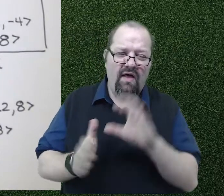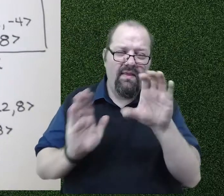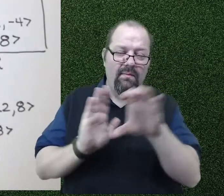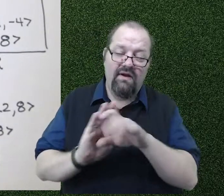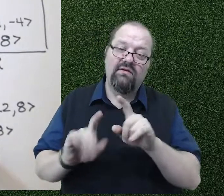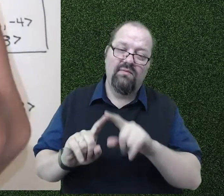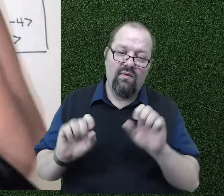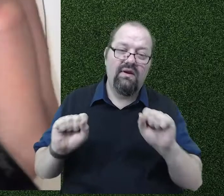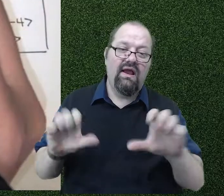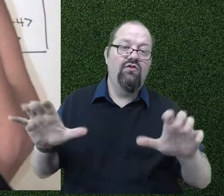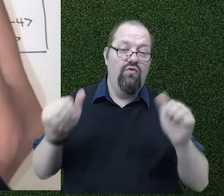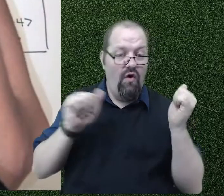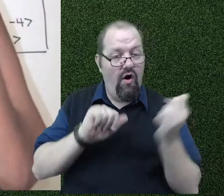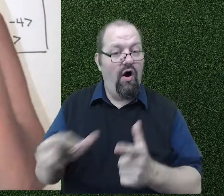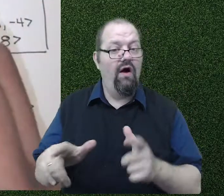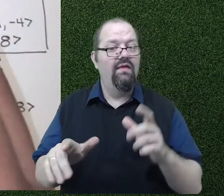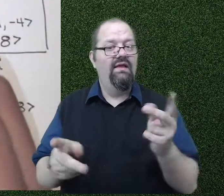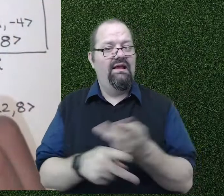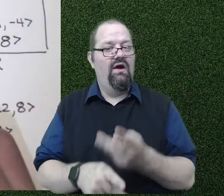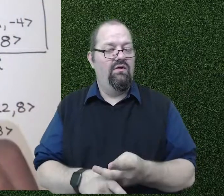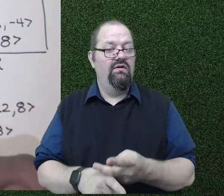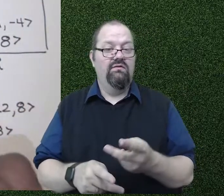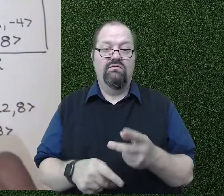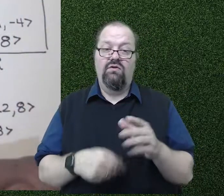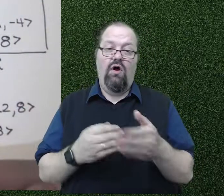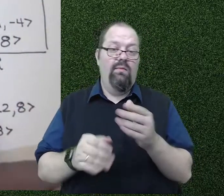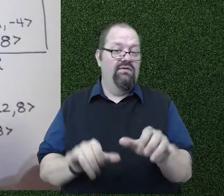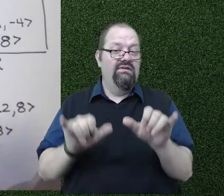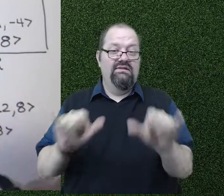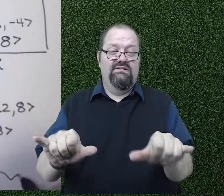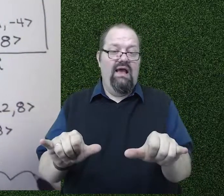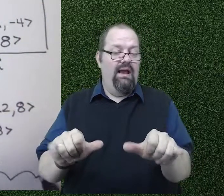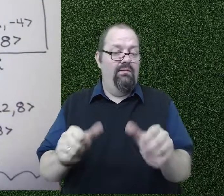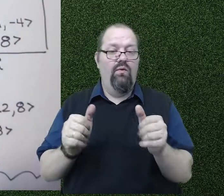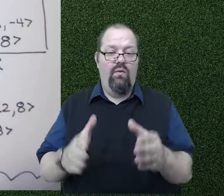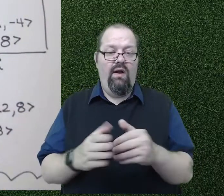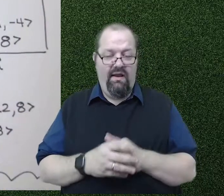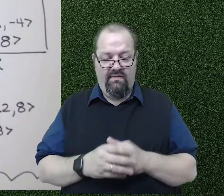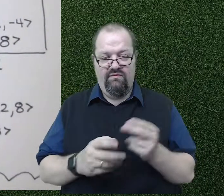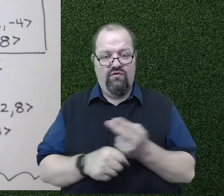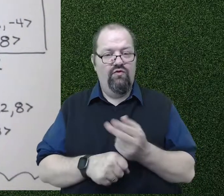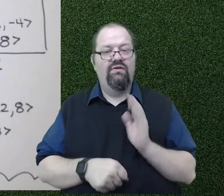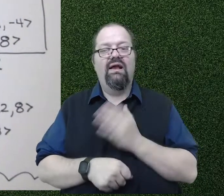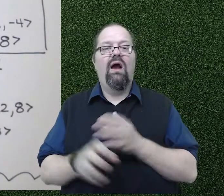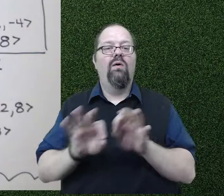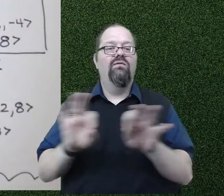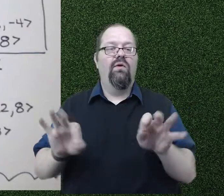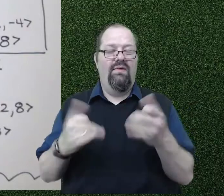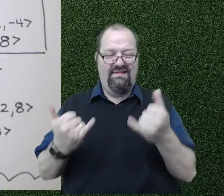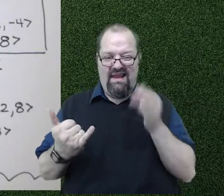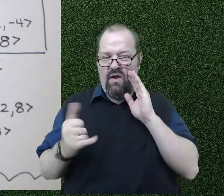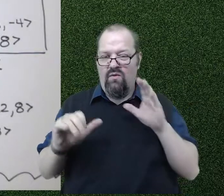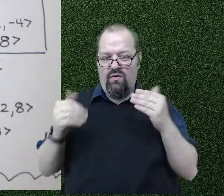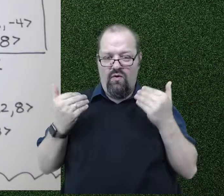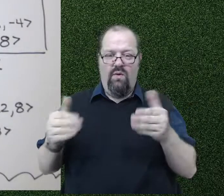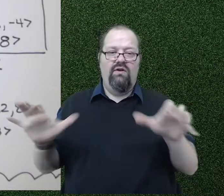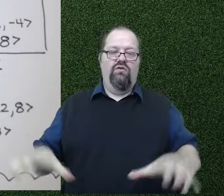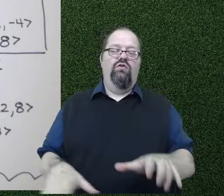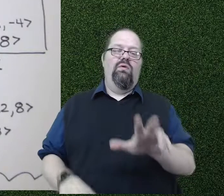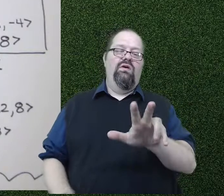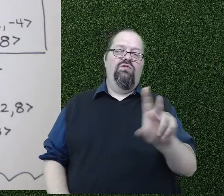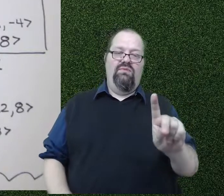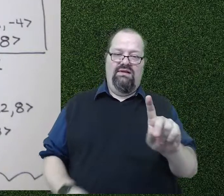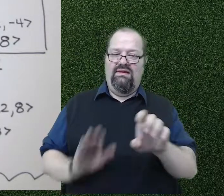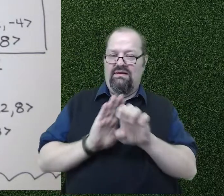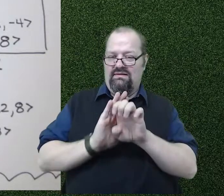can do all the calculations in much the same way, just using our formulas. So let's do a 3D example.